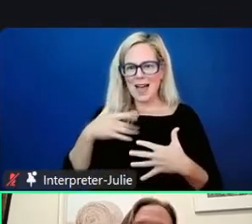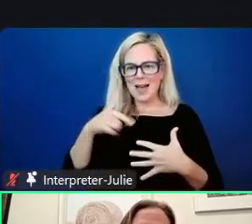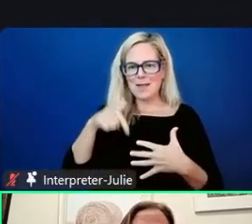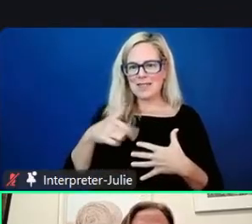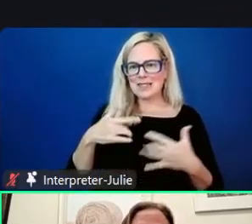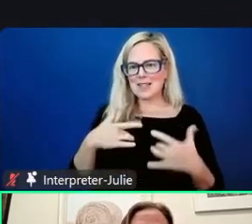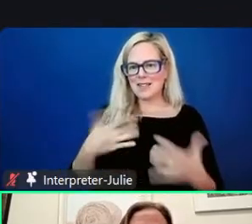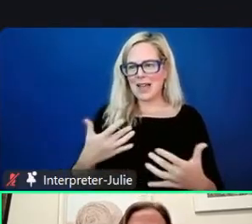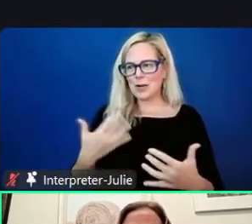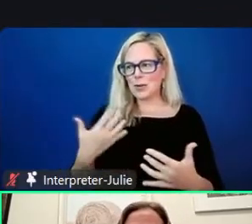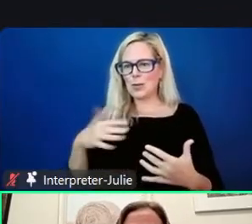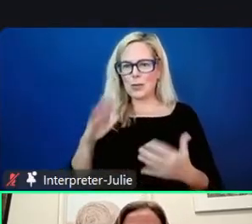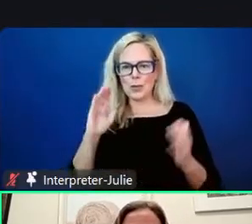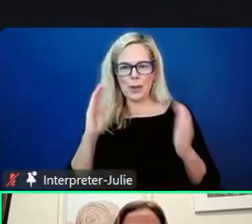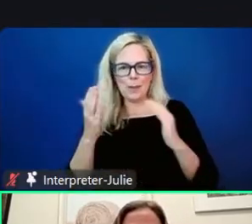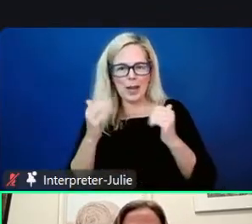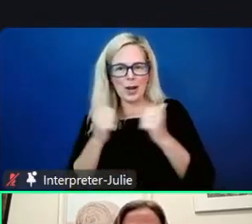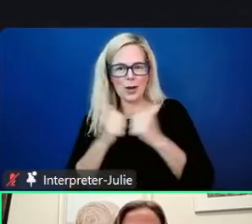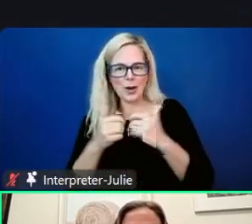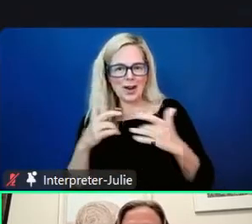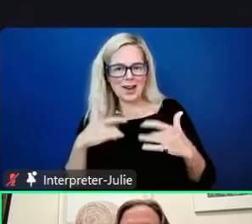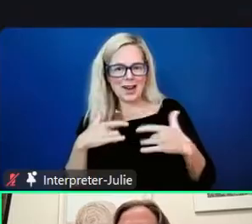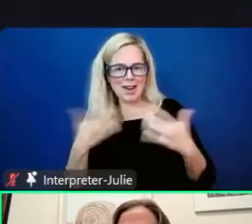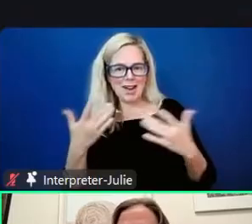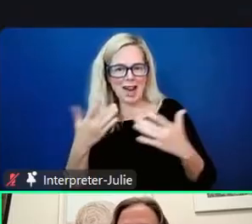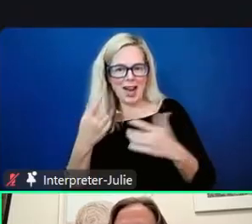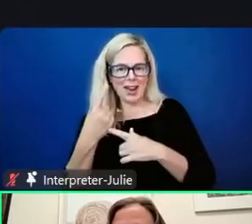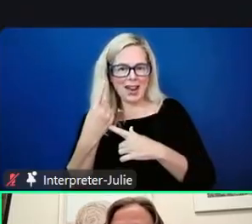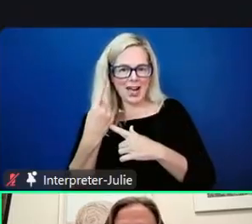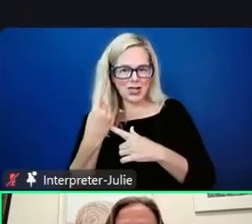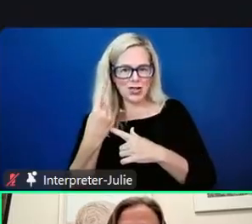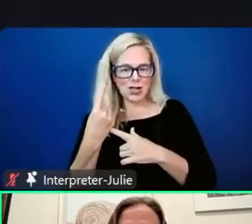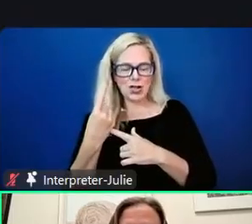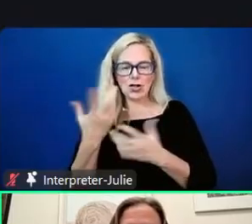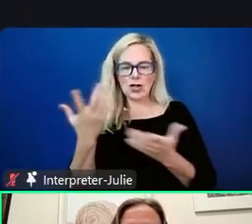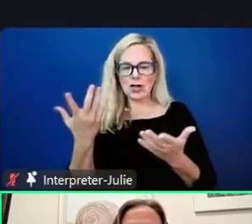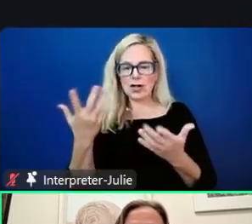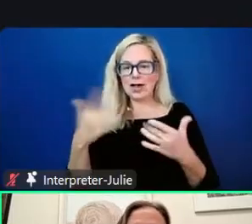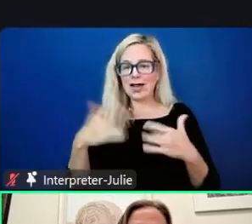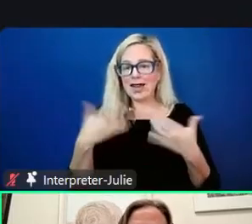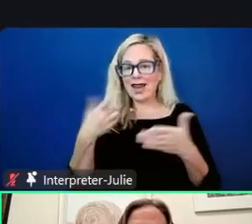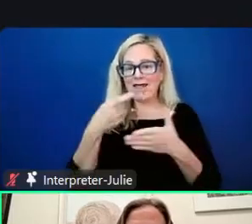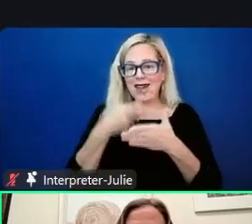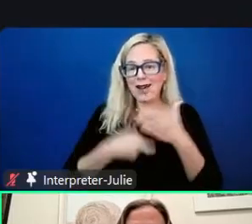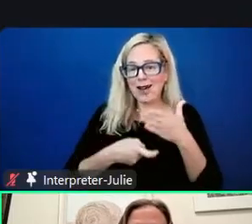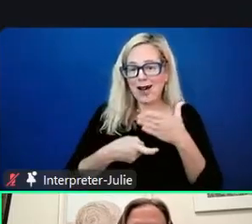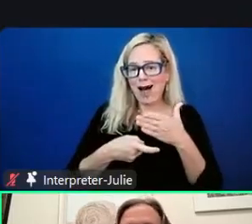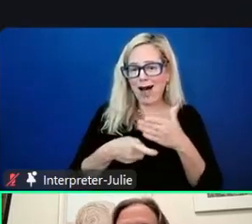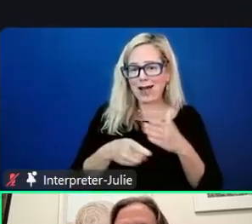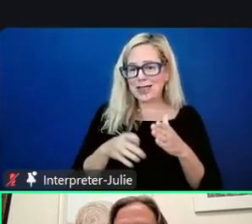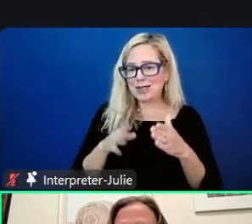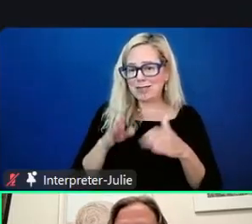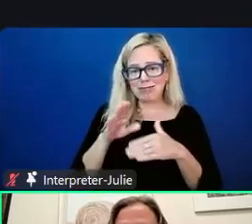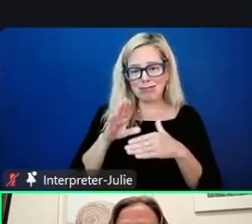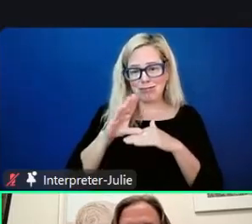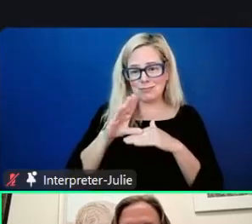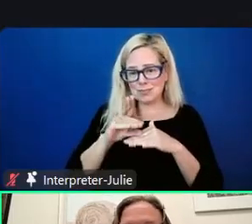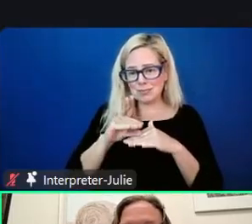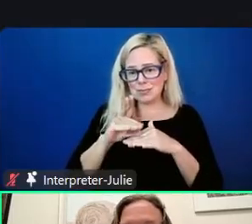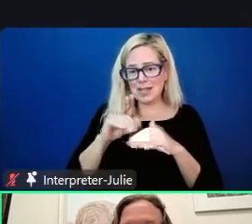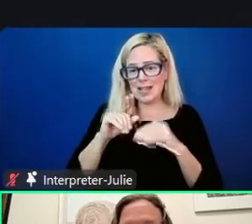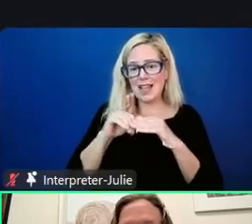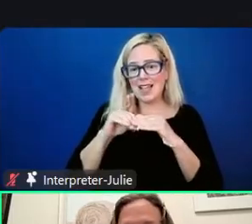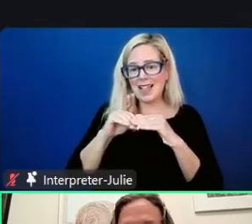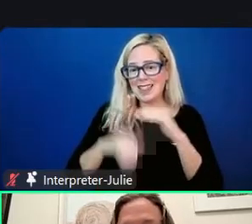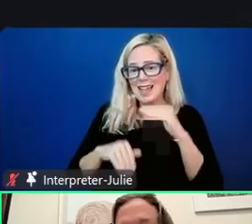they participated in just the year before. The event costs were minimal. Less than $450 for